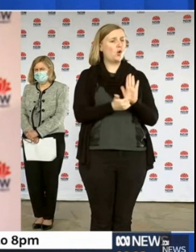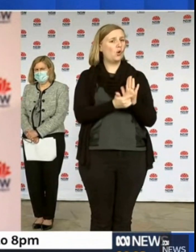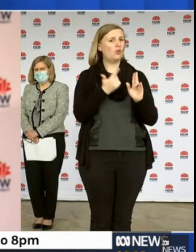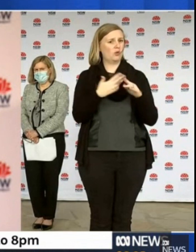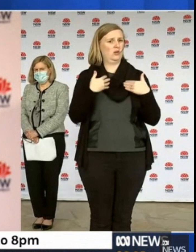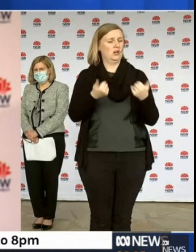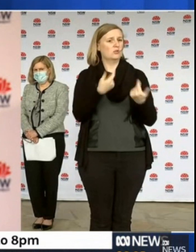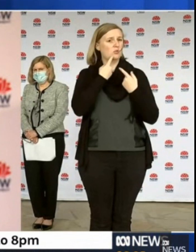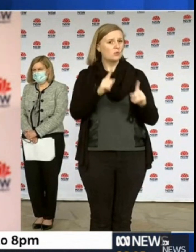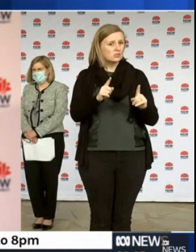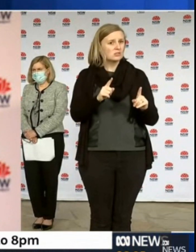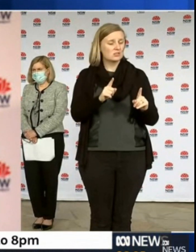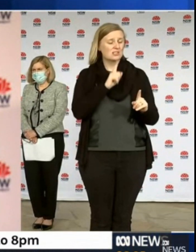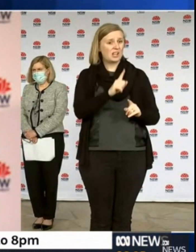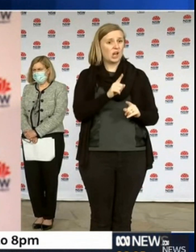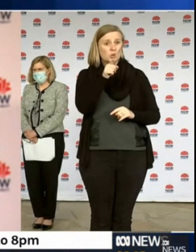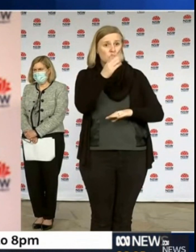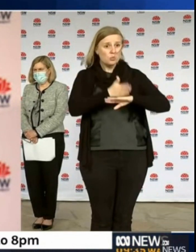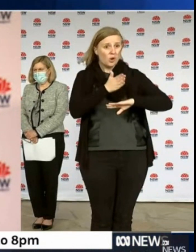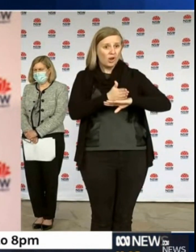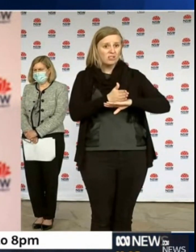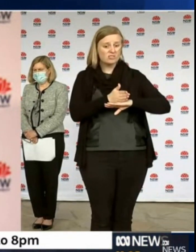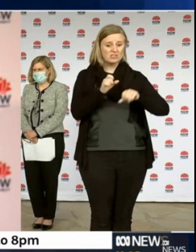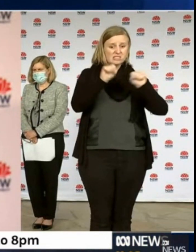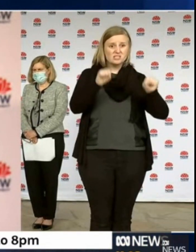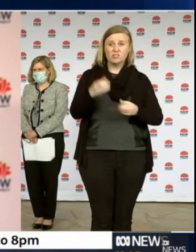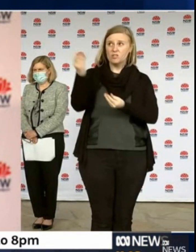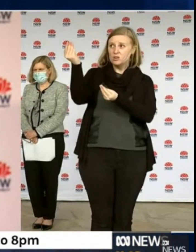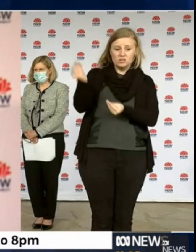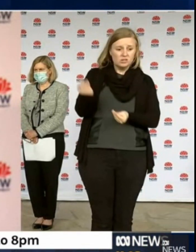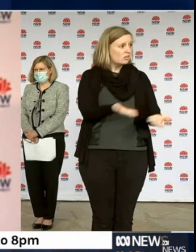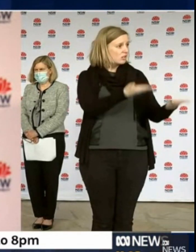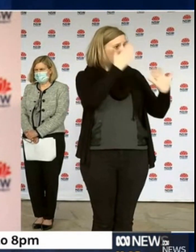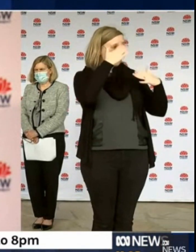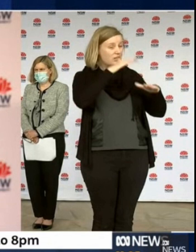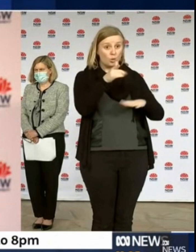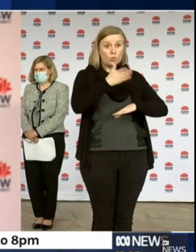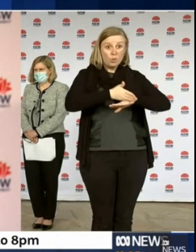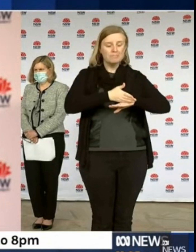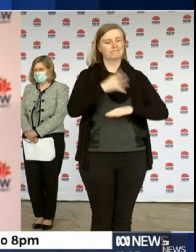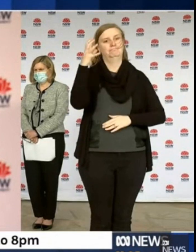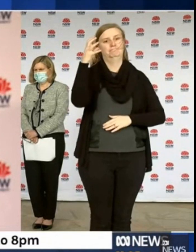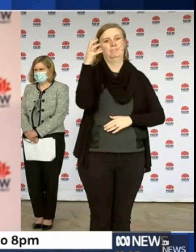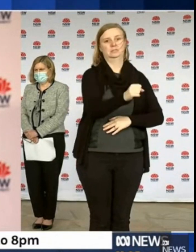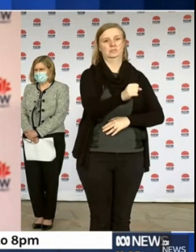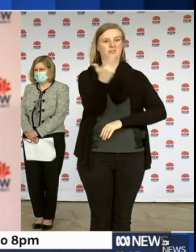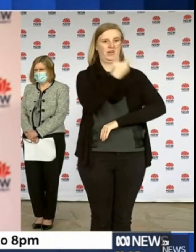the quarantine system, you must be vaccinated. And in fact, I was the first, at the time, we called on the Commonwealth to